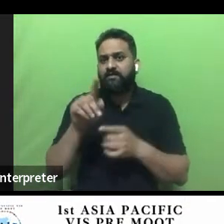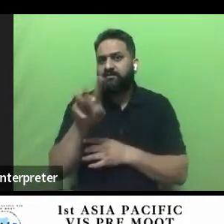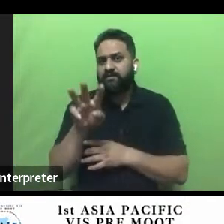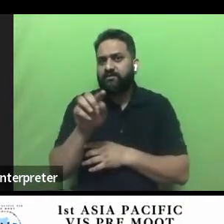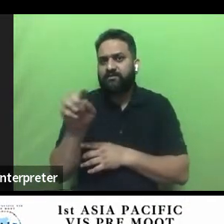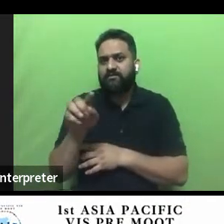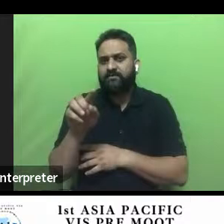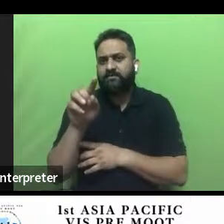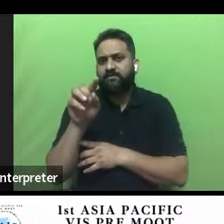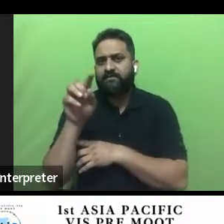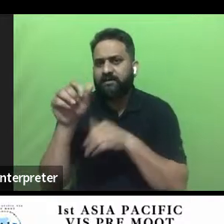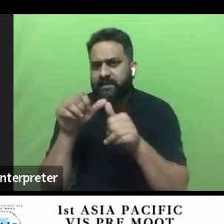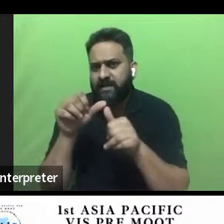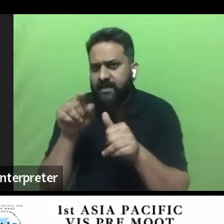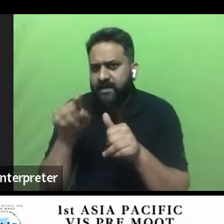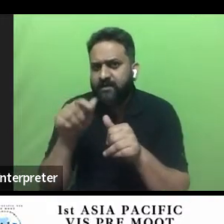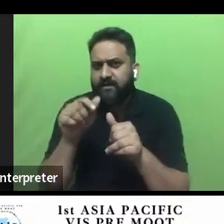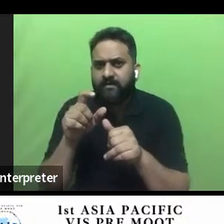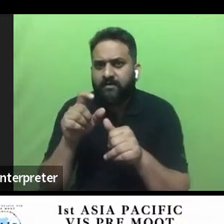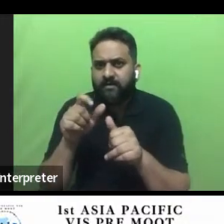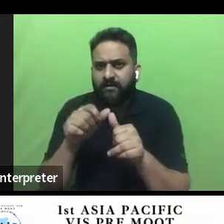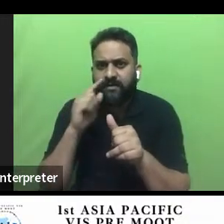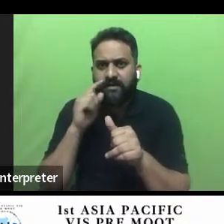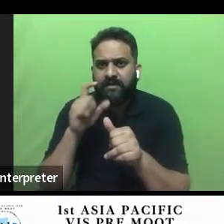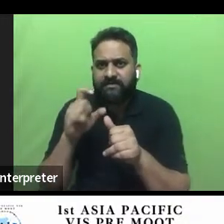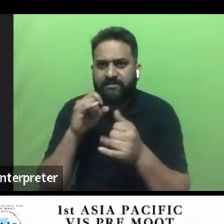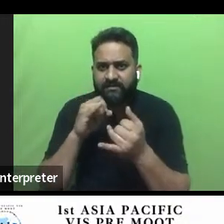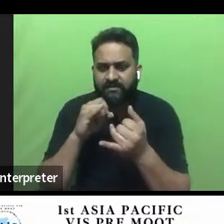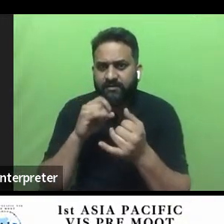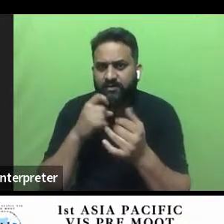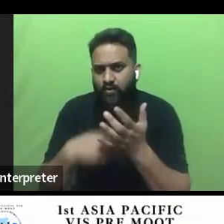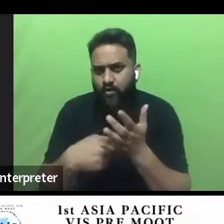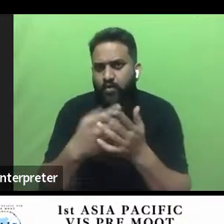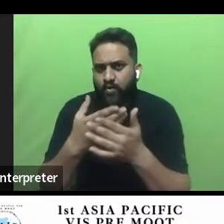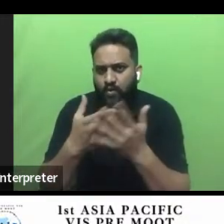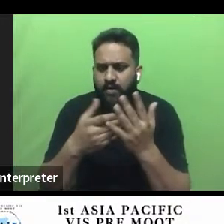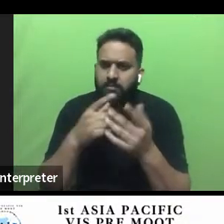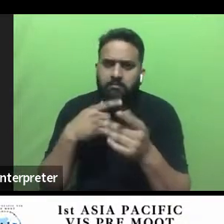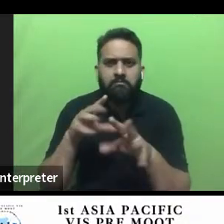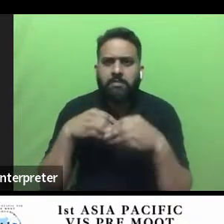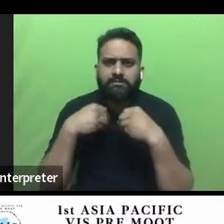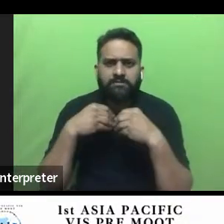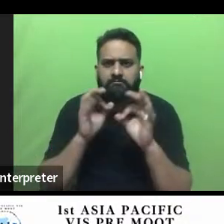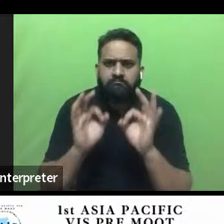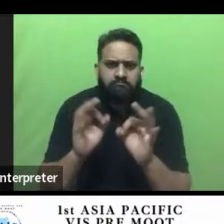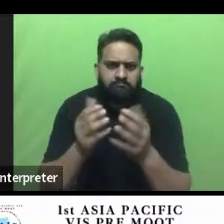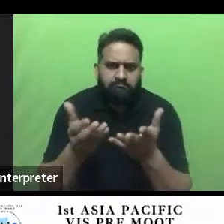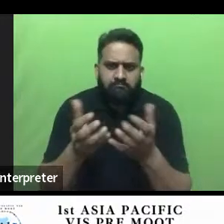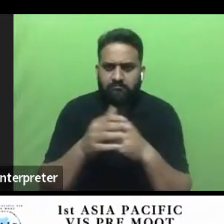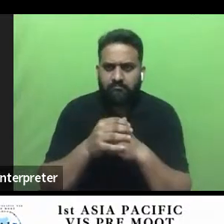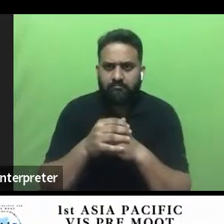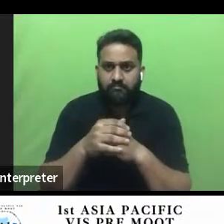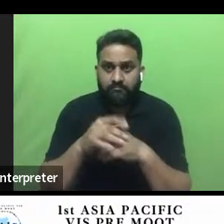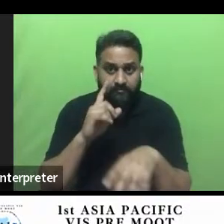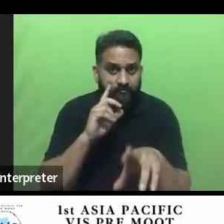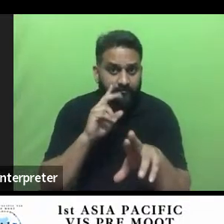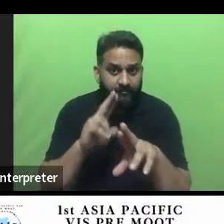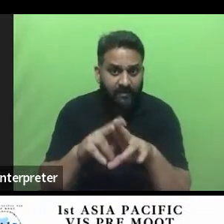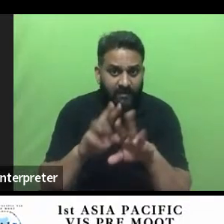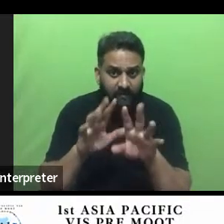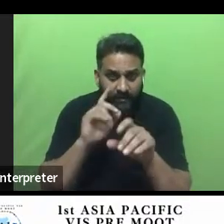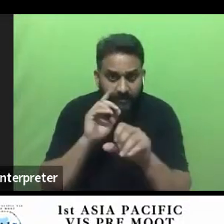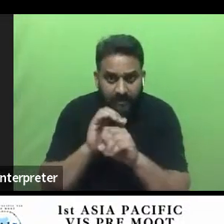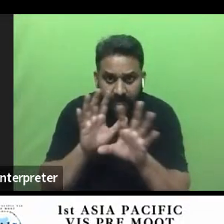A of the EIAC rules to determine what it considers most appropriate. If I have clarified